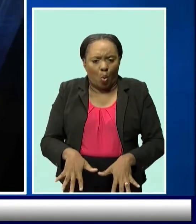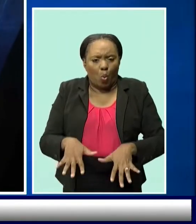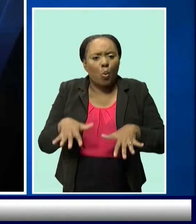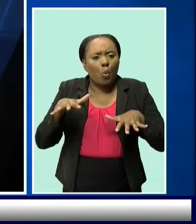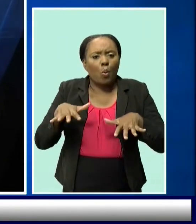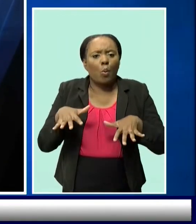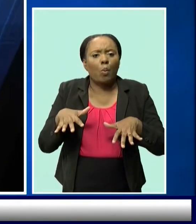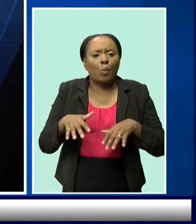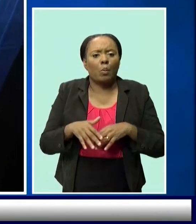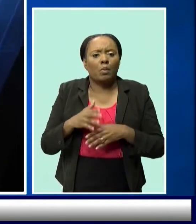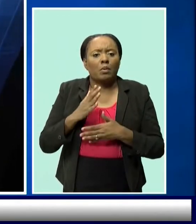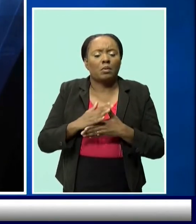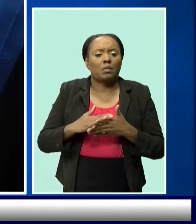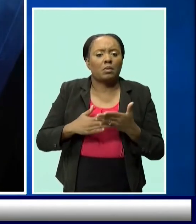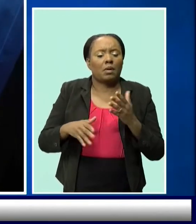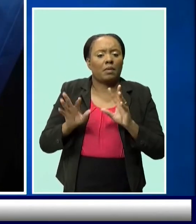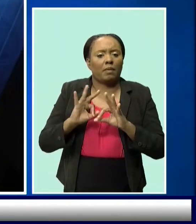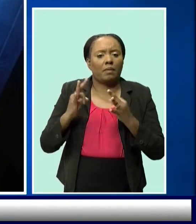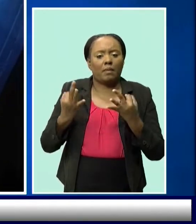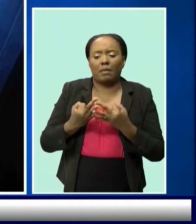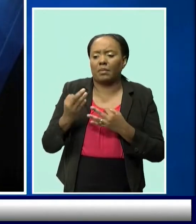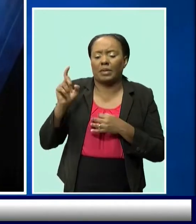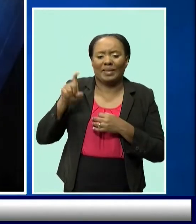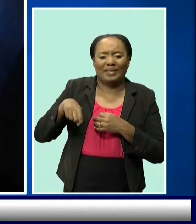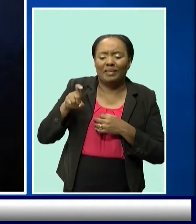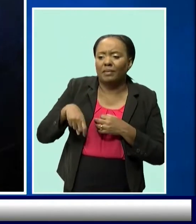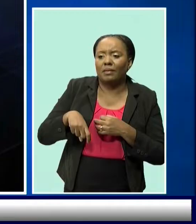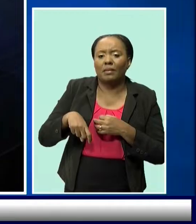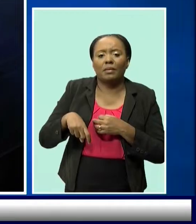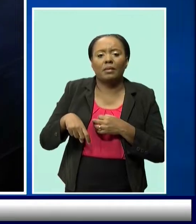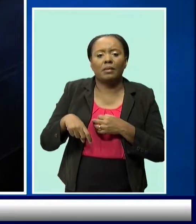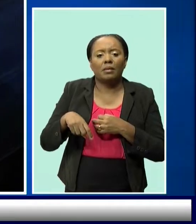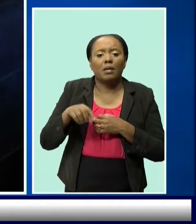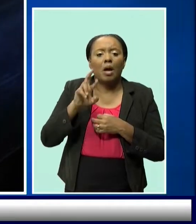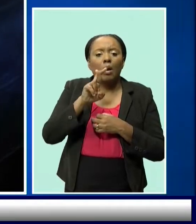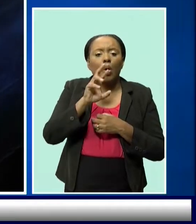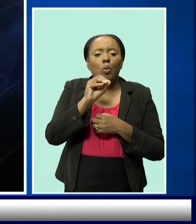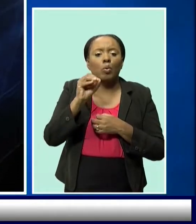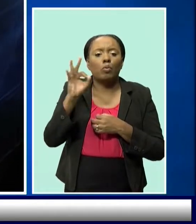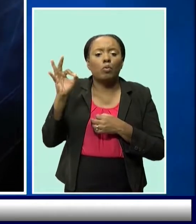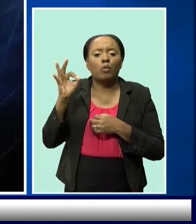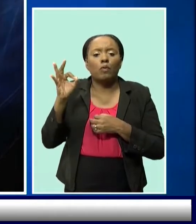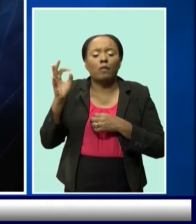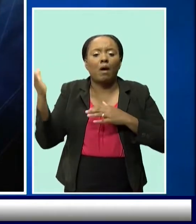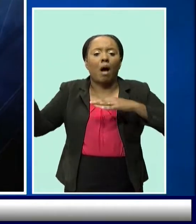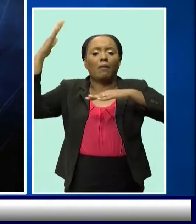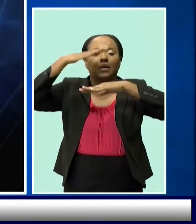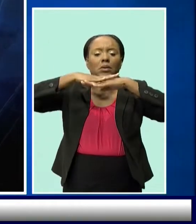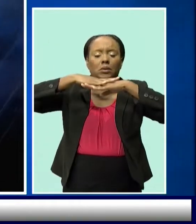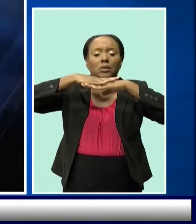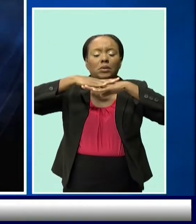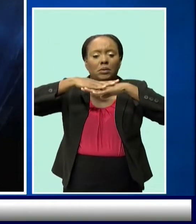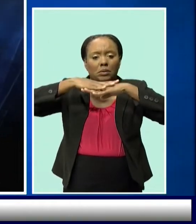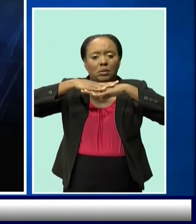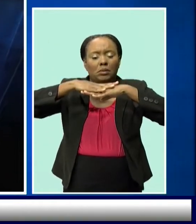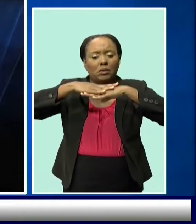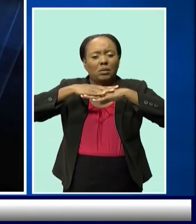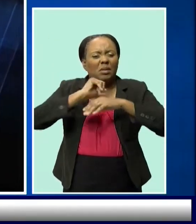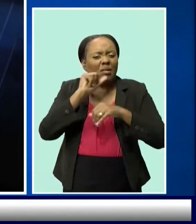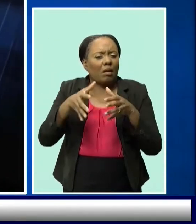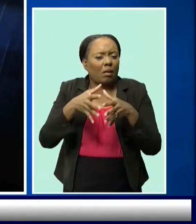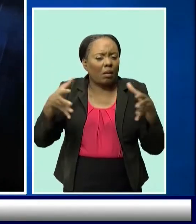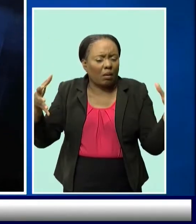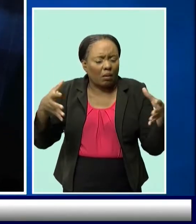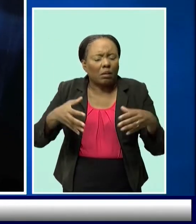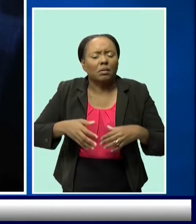required temporary roof covering for their homes. As I said, they were very minor. However, we